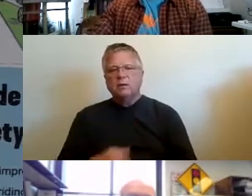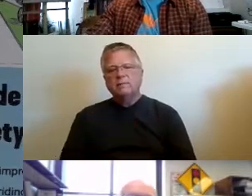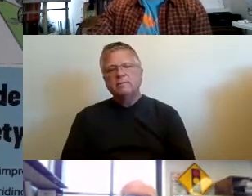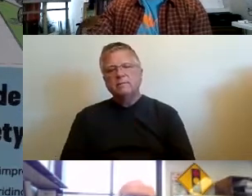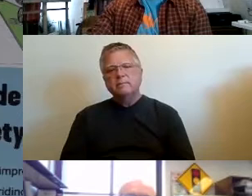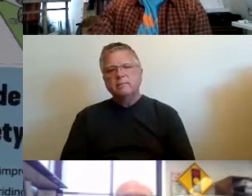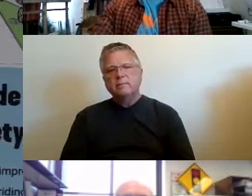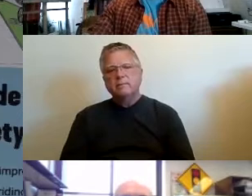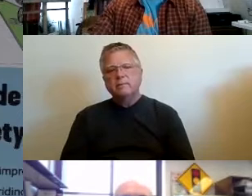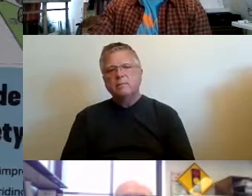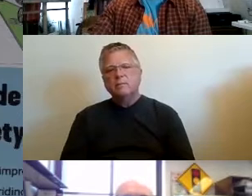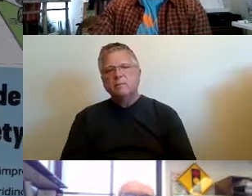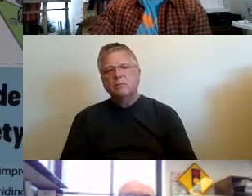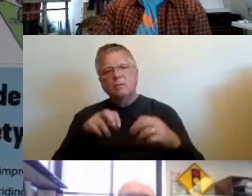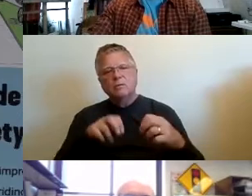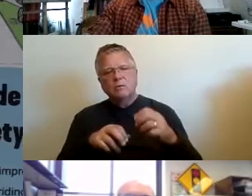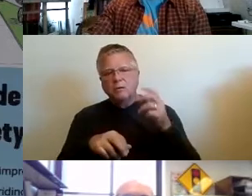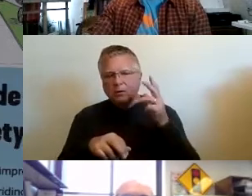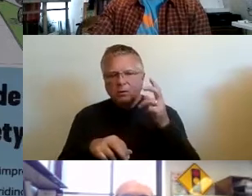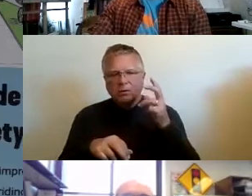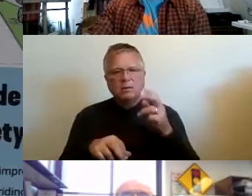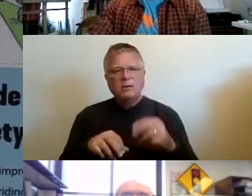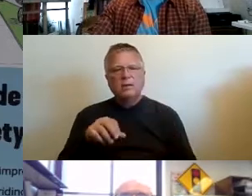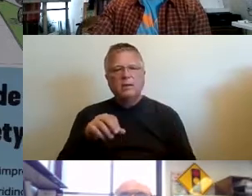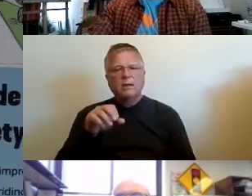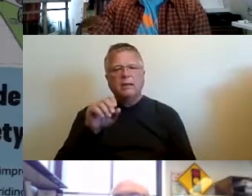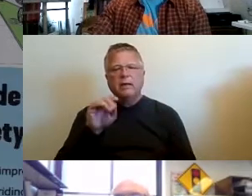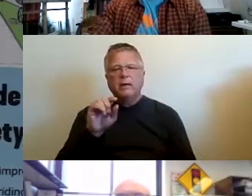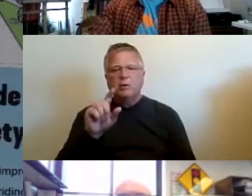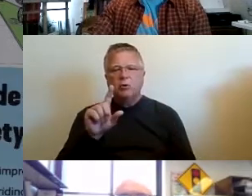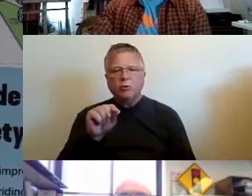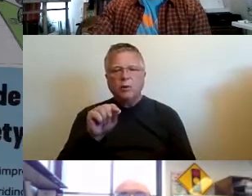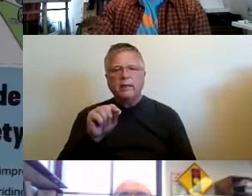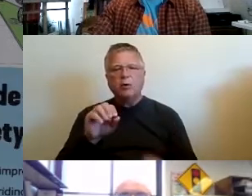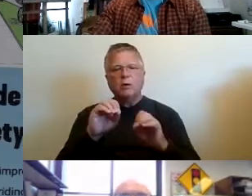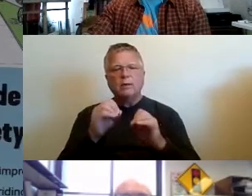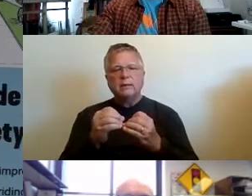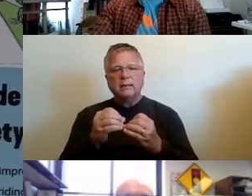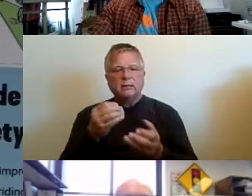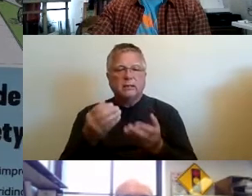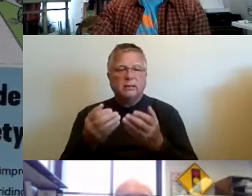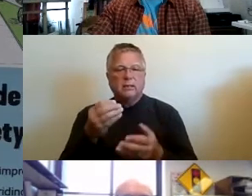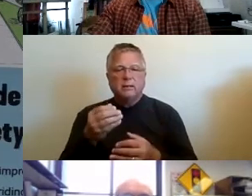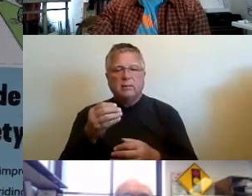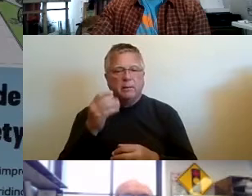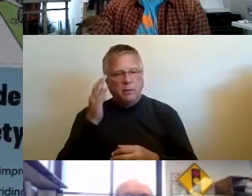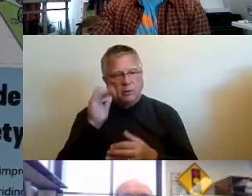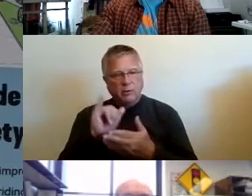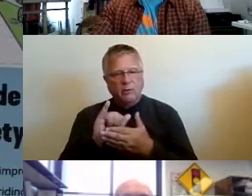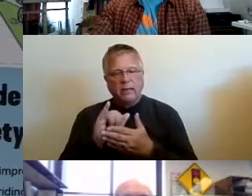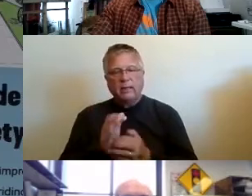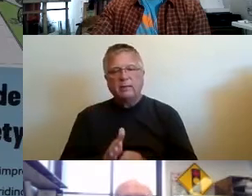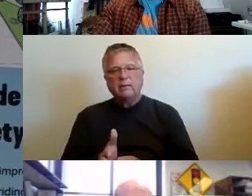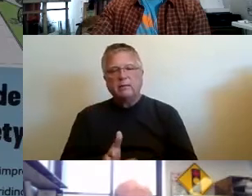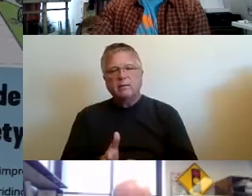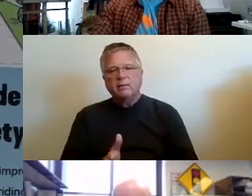we also consulted around 20 Northside advocacy organization. If anybody interested on those names,